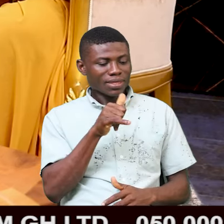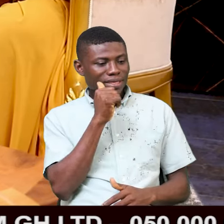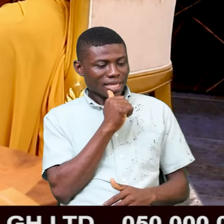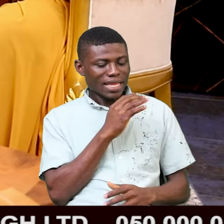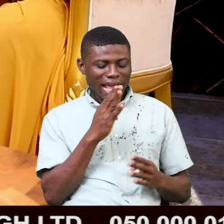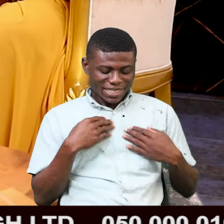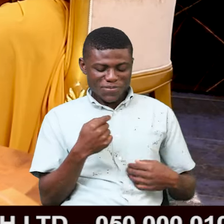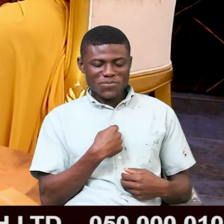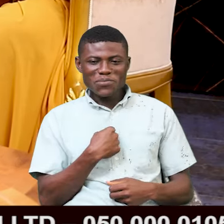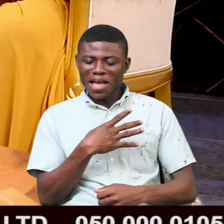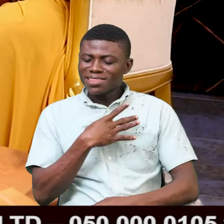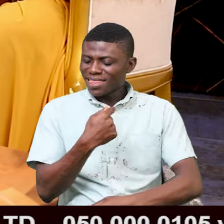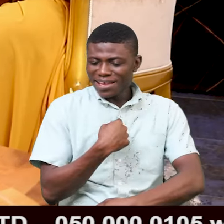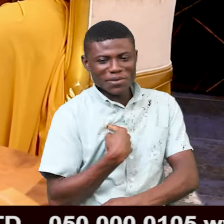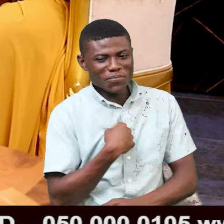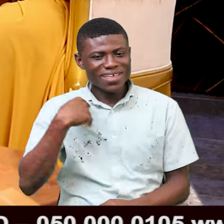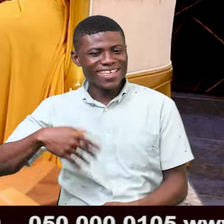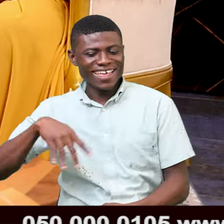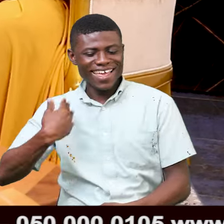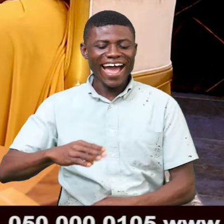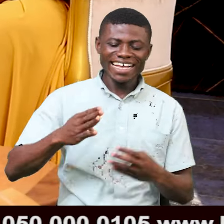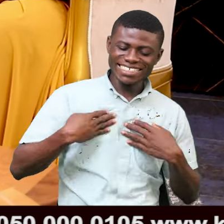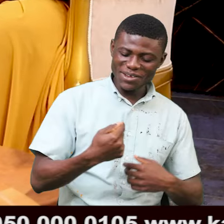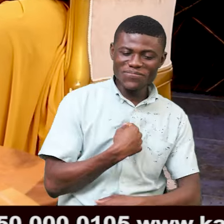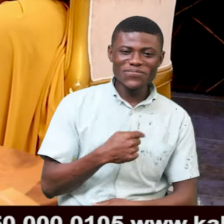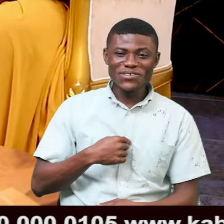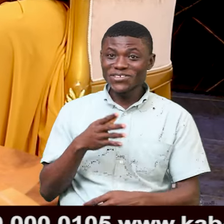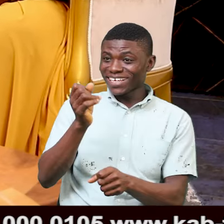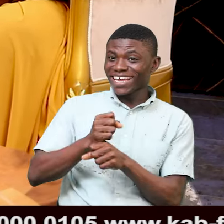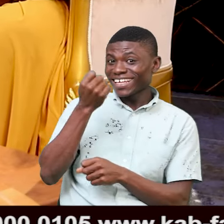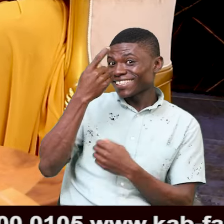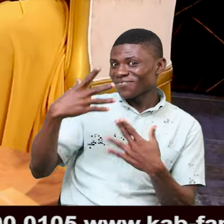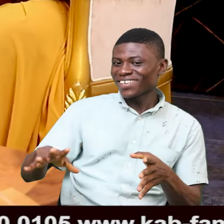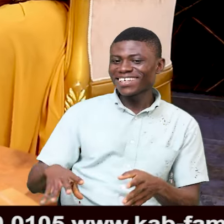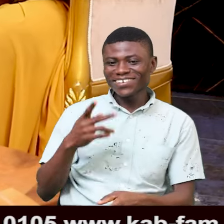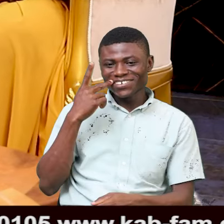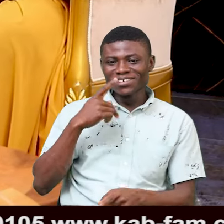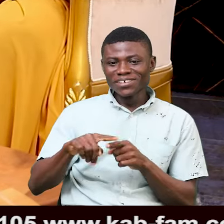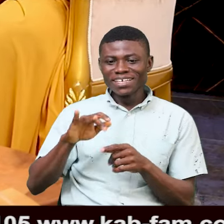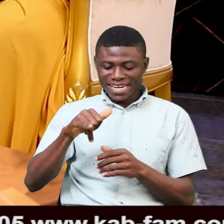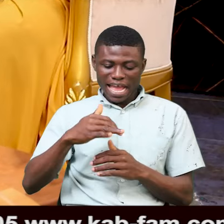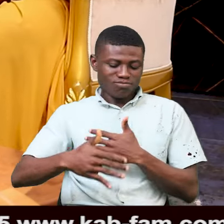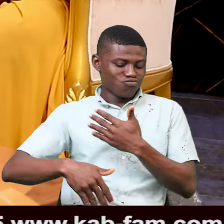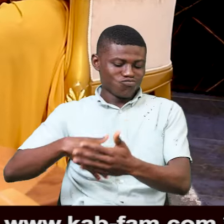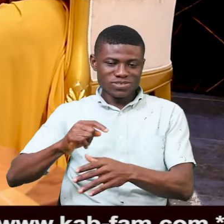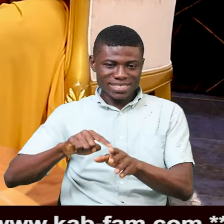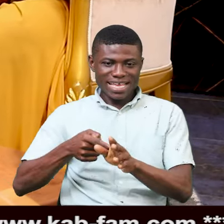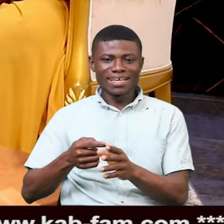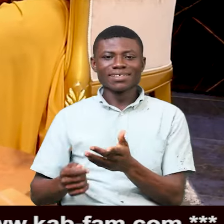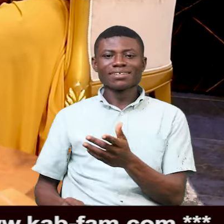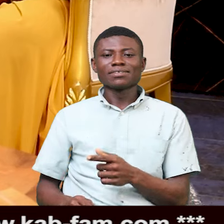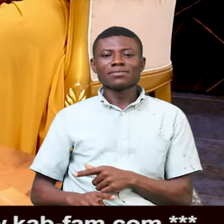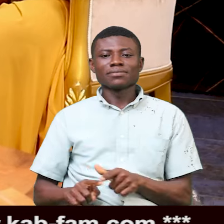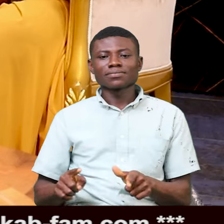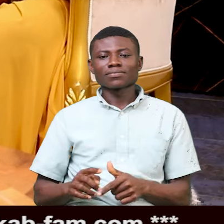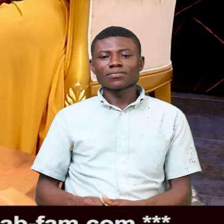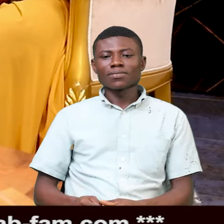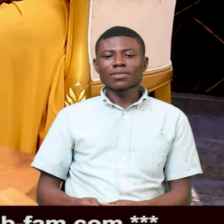wa yada. Atom. Wa flexi. You get it. So that was how it went